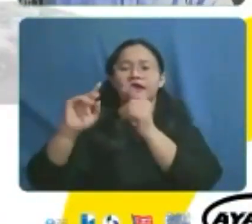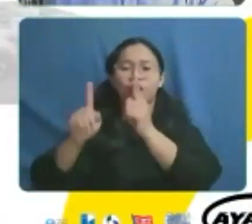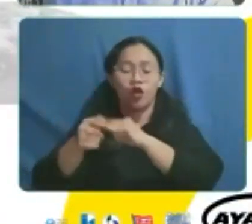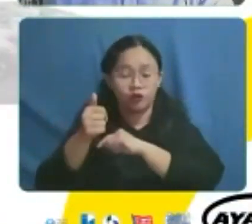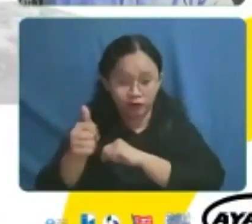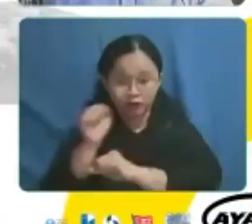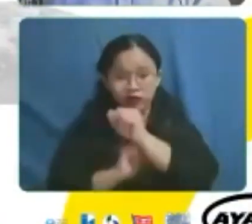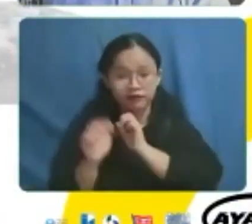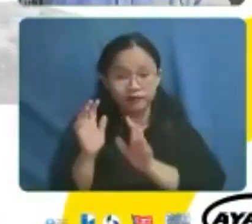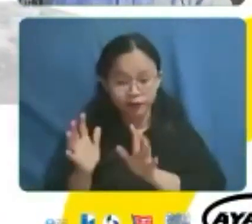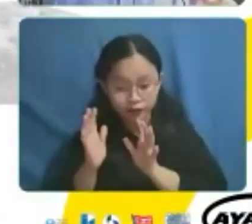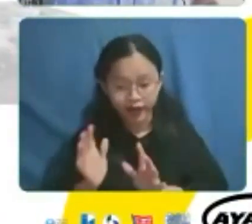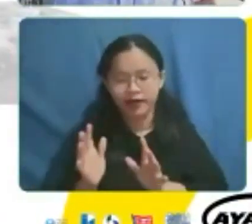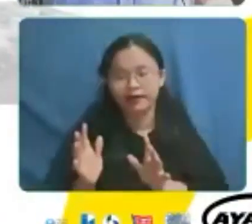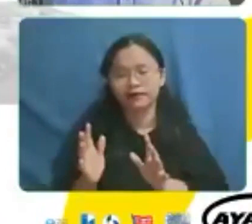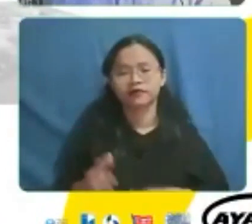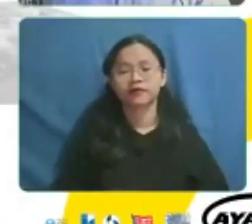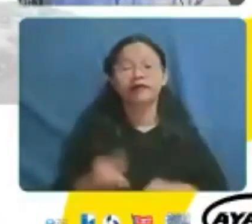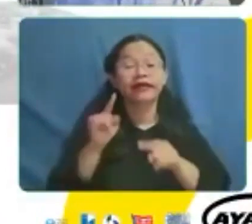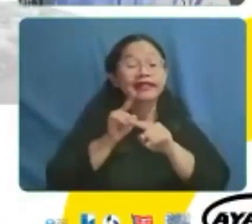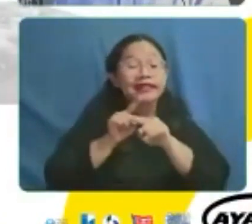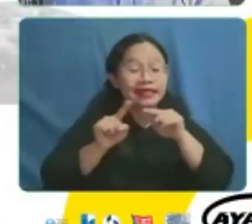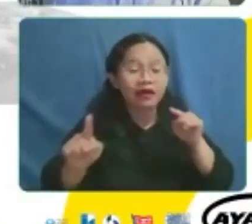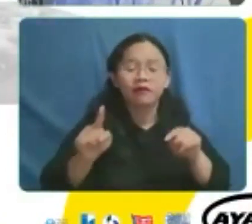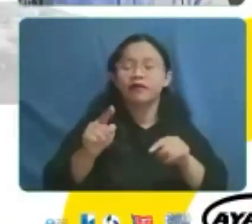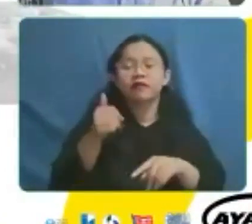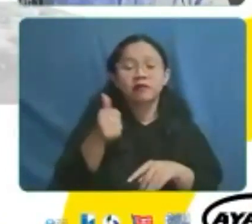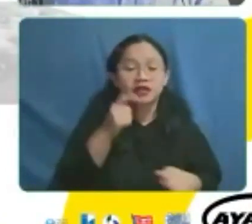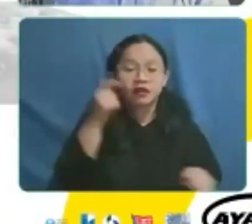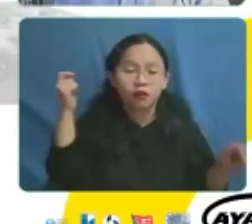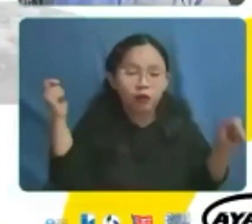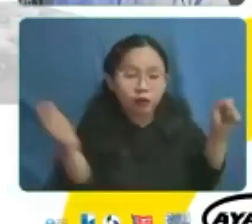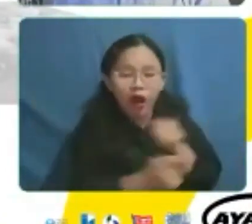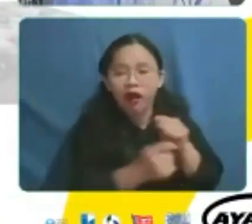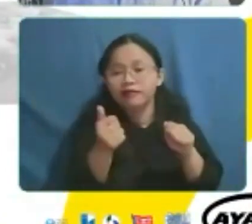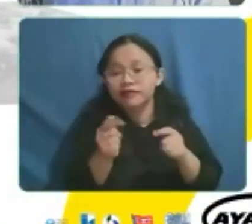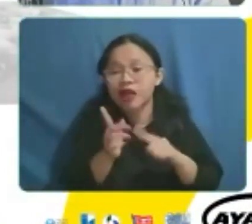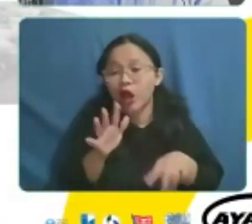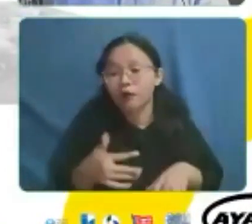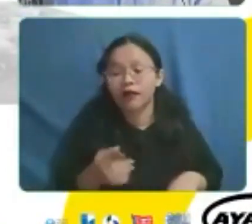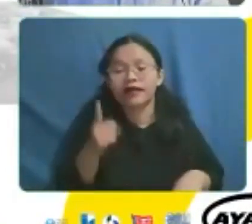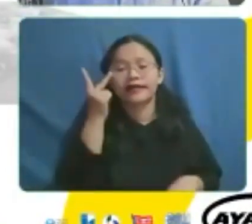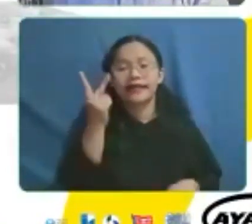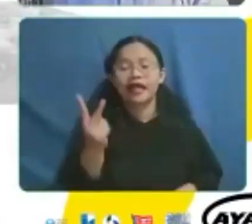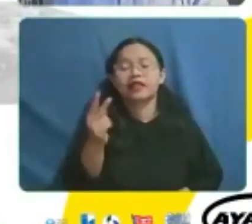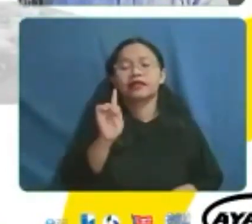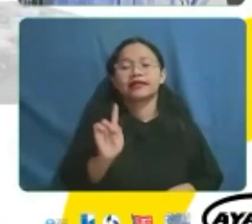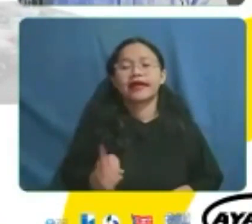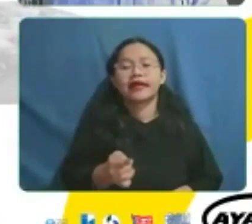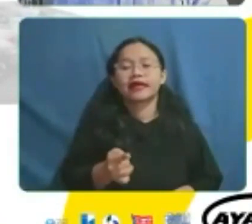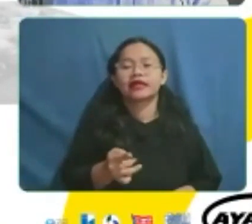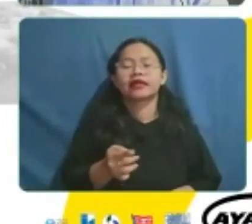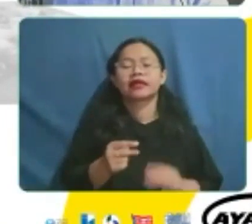greatest change. The other thing that this also tells us is that there's no safe level of air